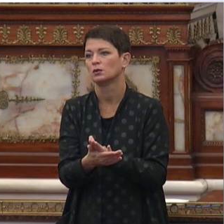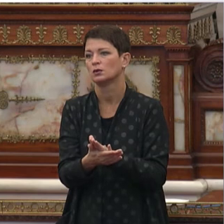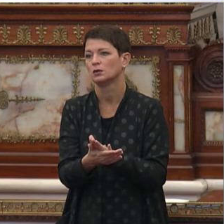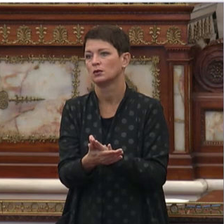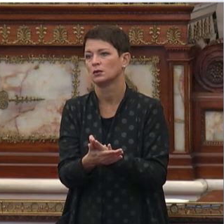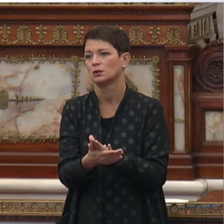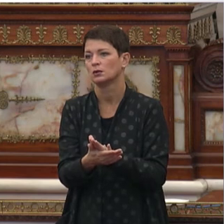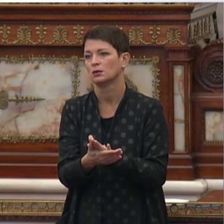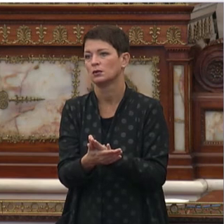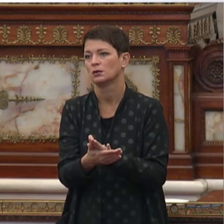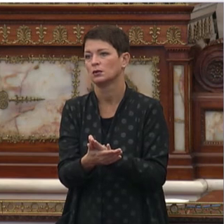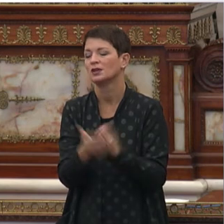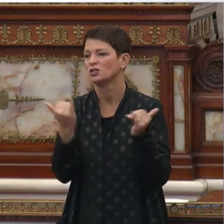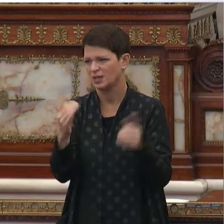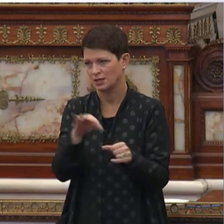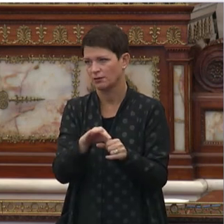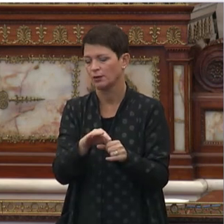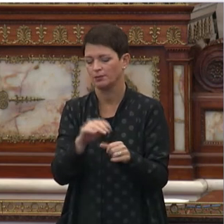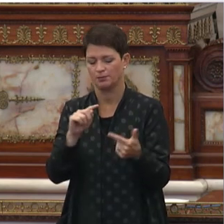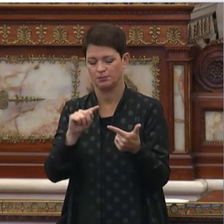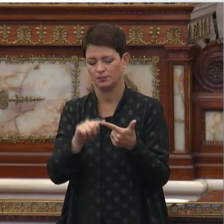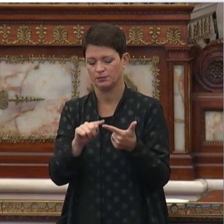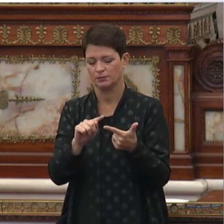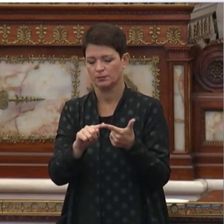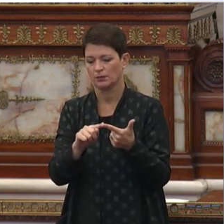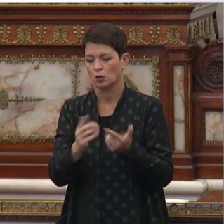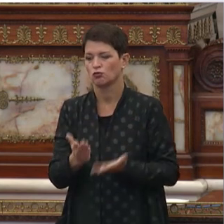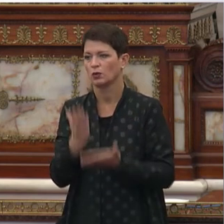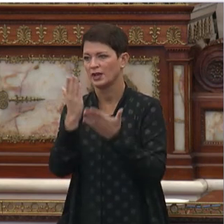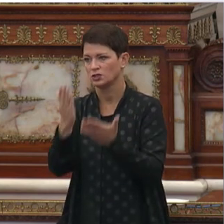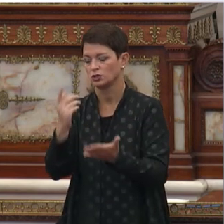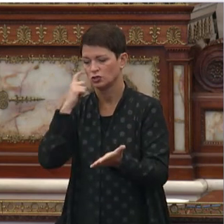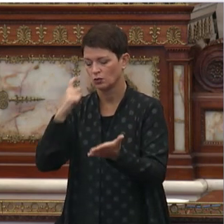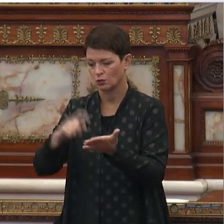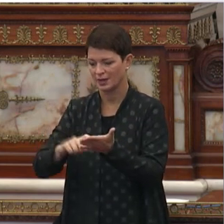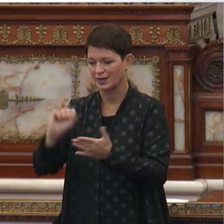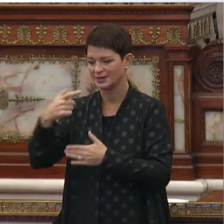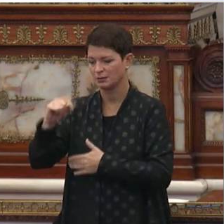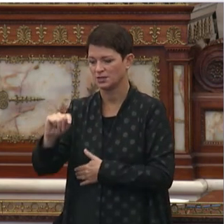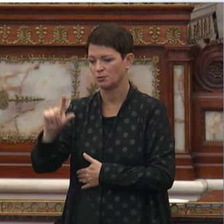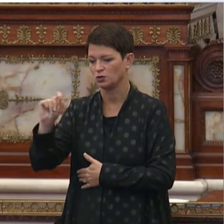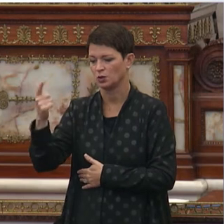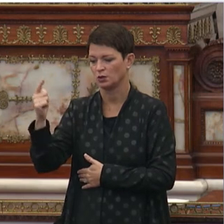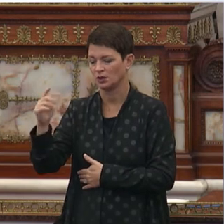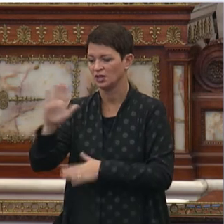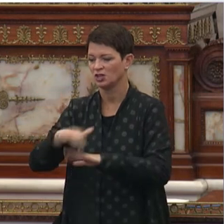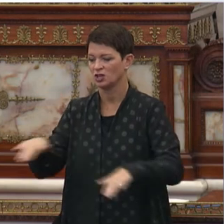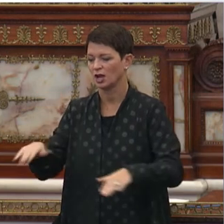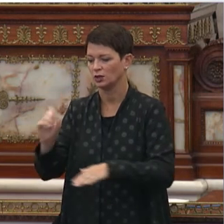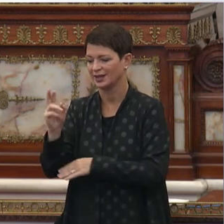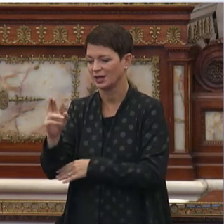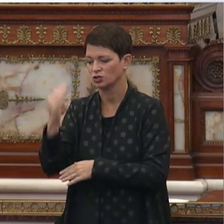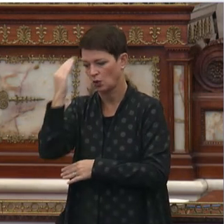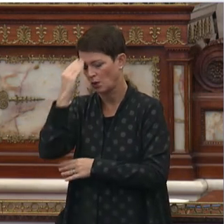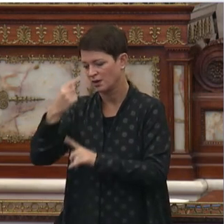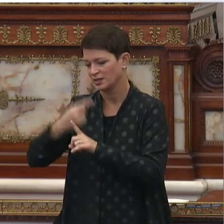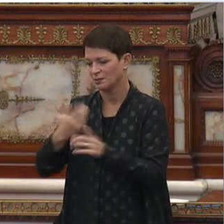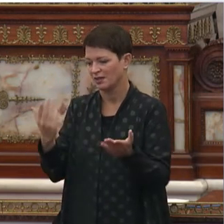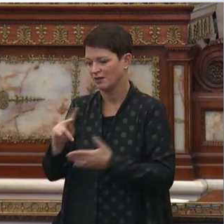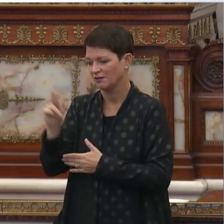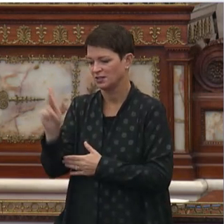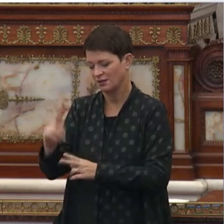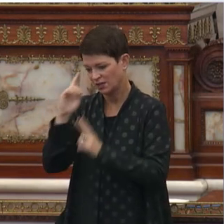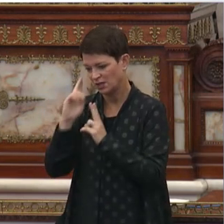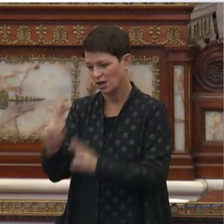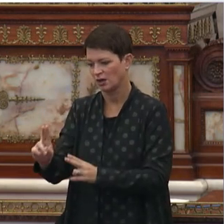And that will be on today's calendar. And a resolution recognizing September 2021 as Childhood Cancer Awareness Month in Philadelphia in honor